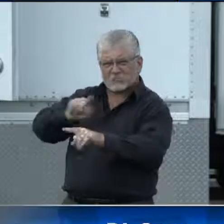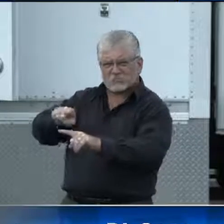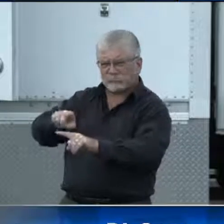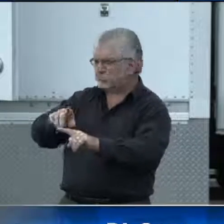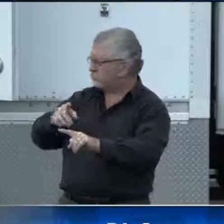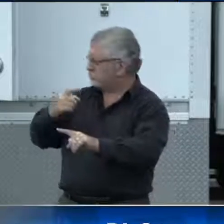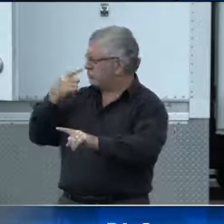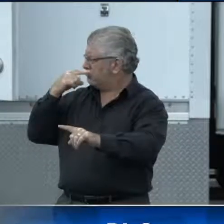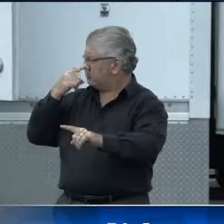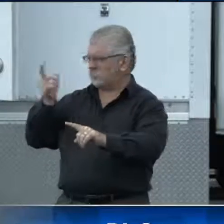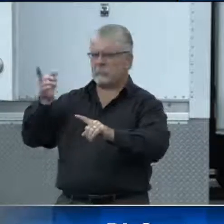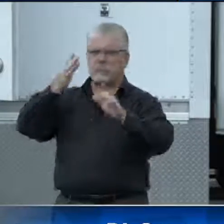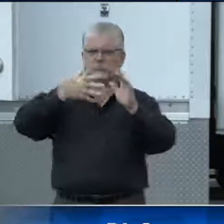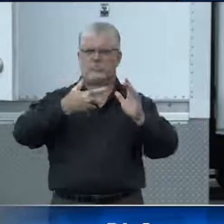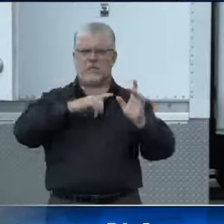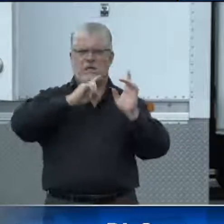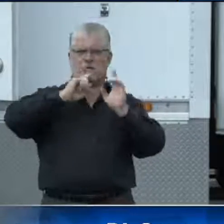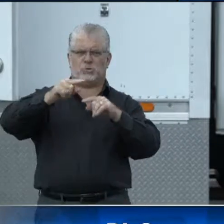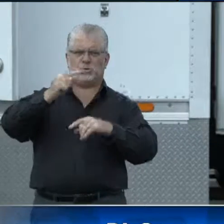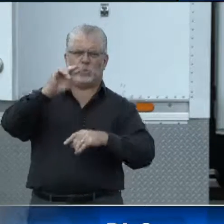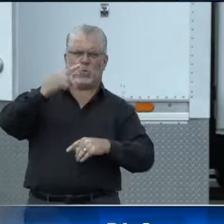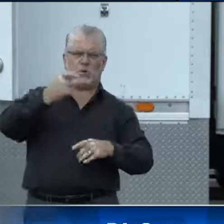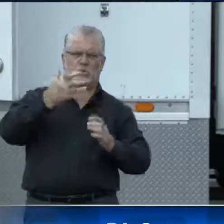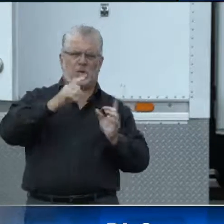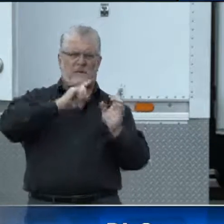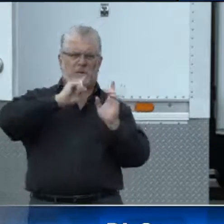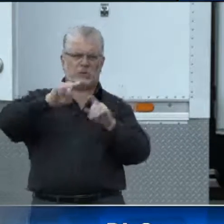come? Sure. We'll switch.